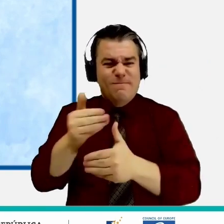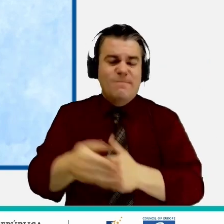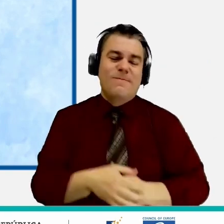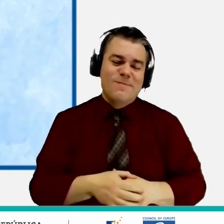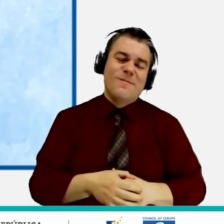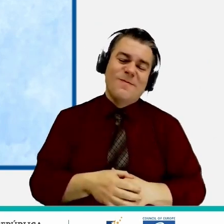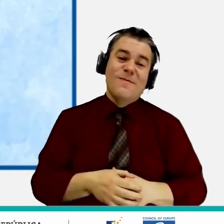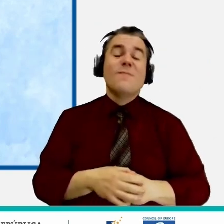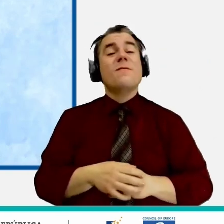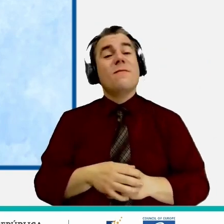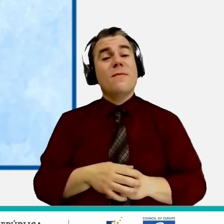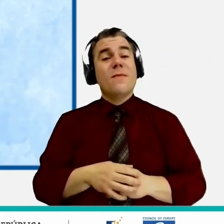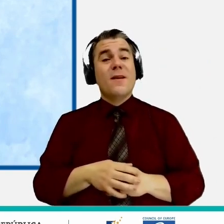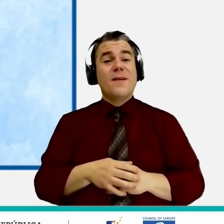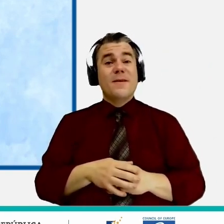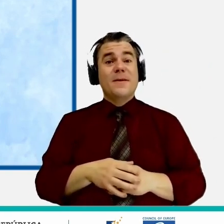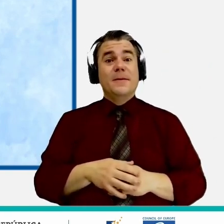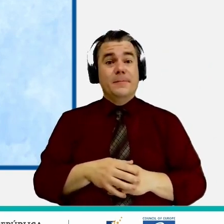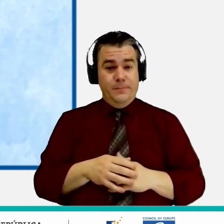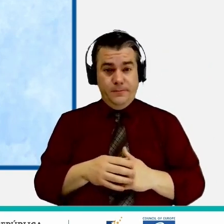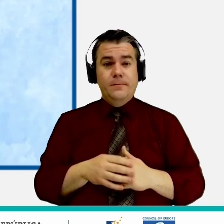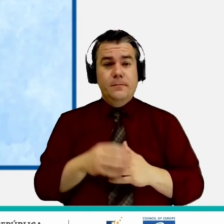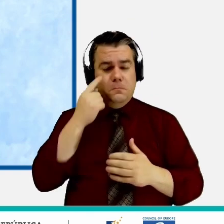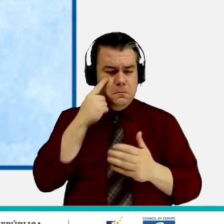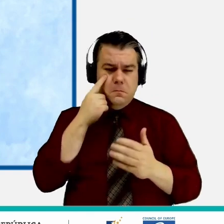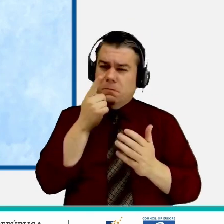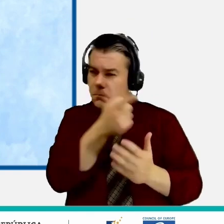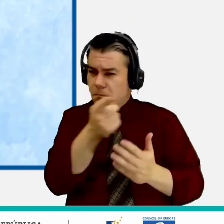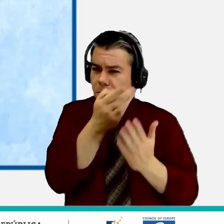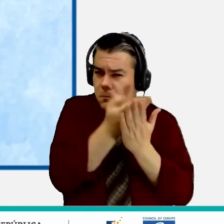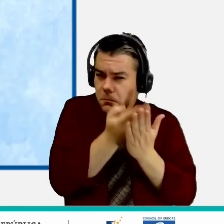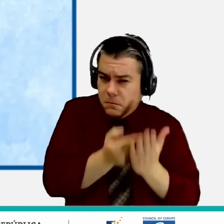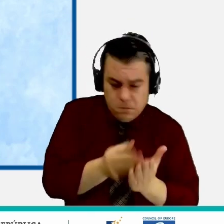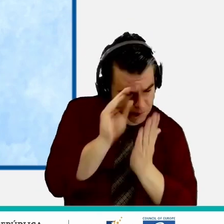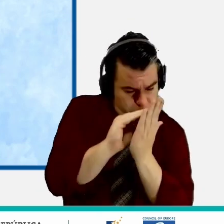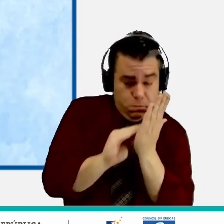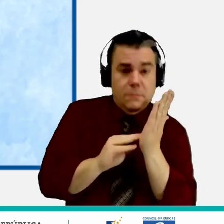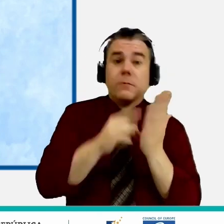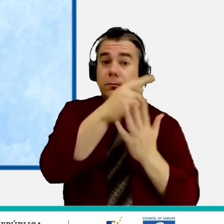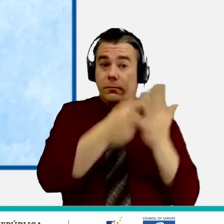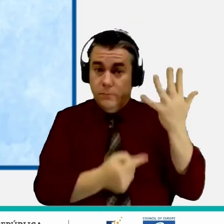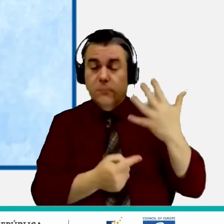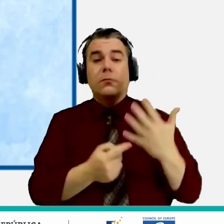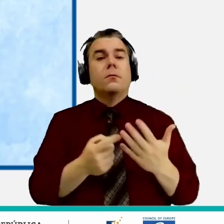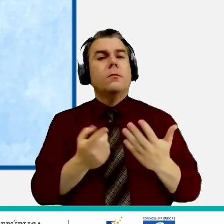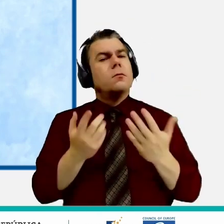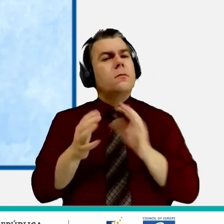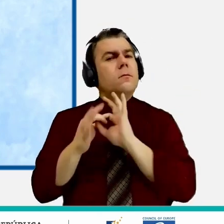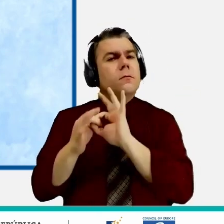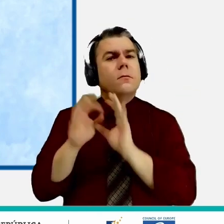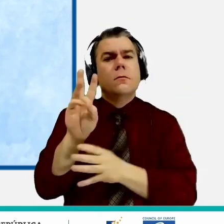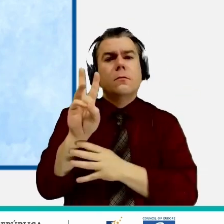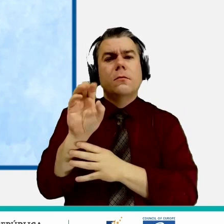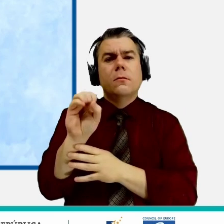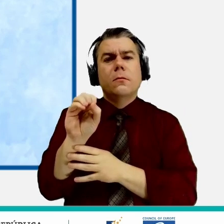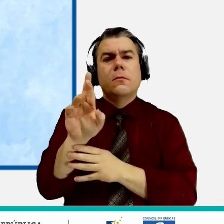have also produced some evidence recently. I'd like to just quickly draw your attention to the fact we have done some work with the World Bank,